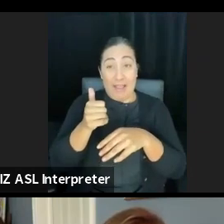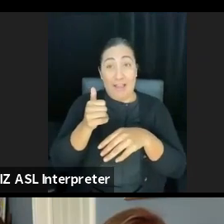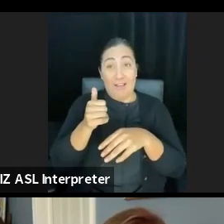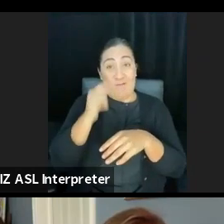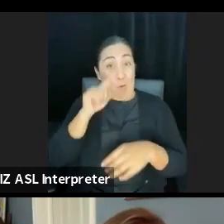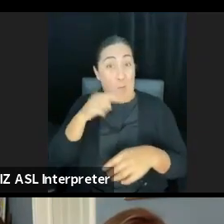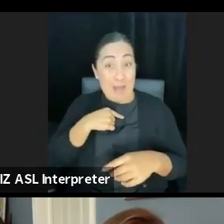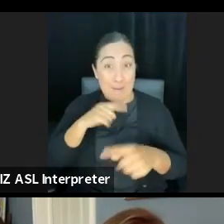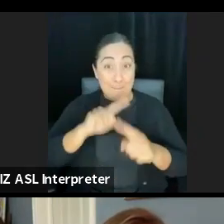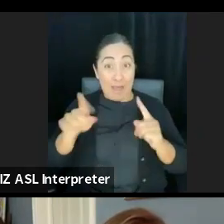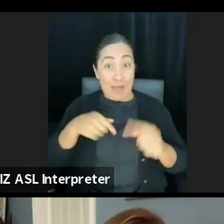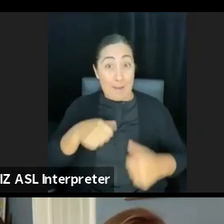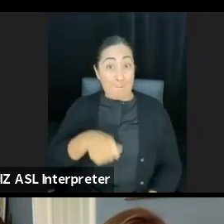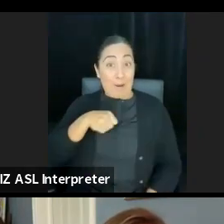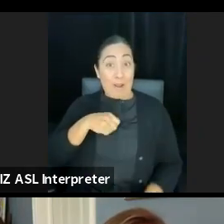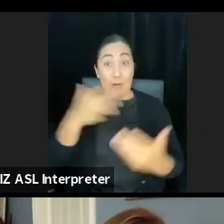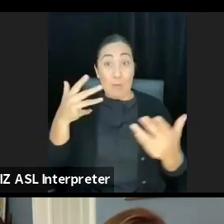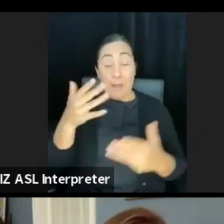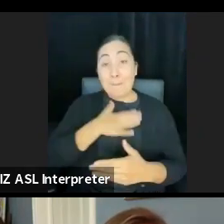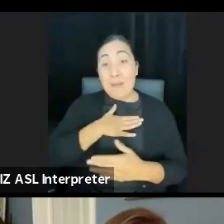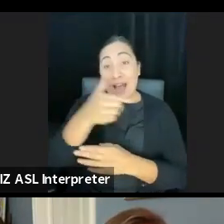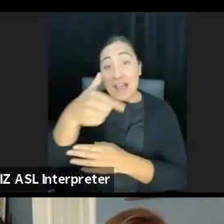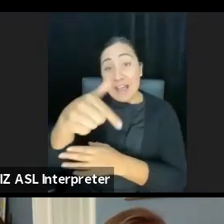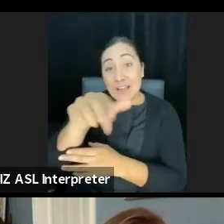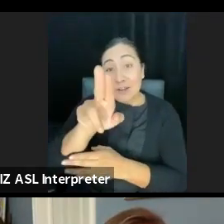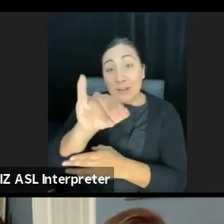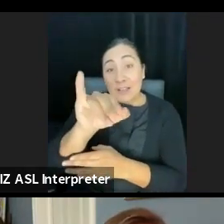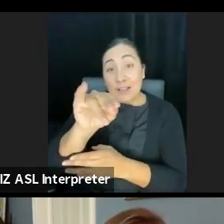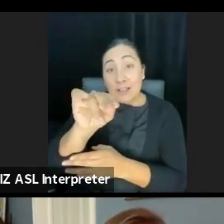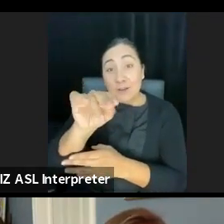that my quinoa bake was a success.